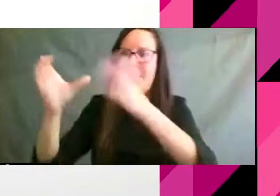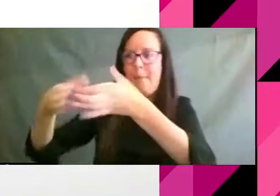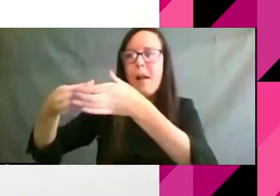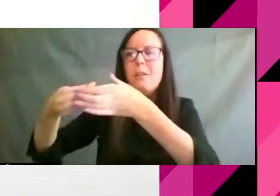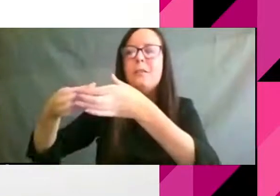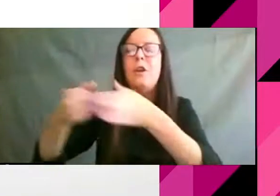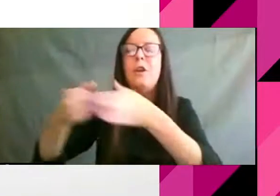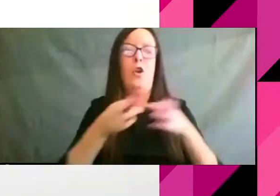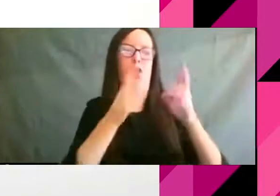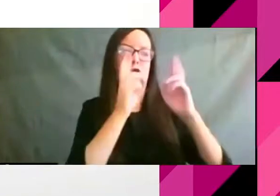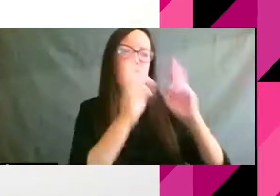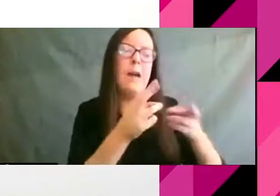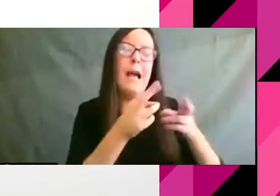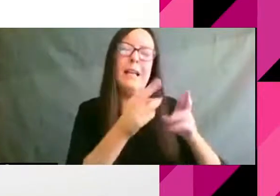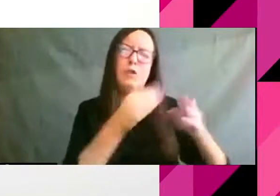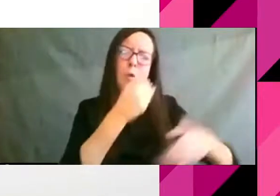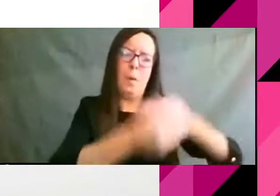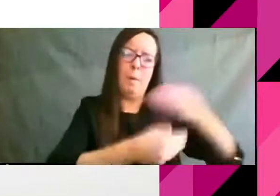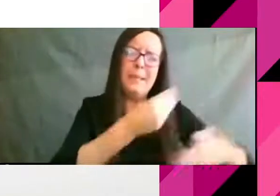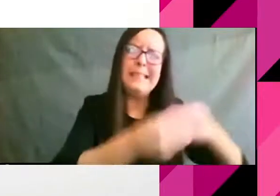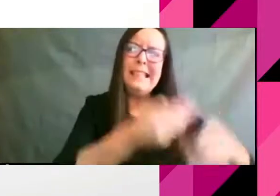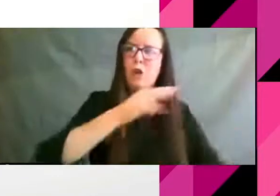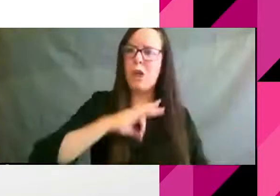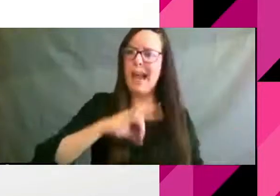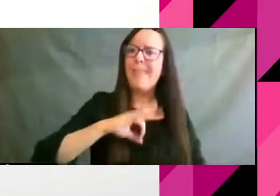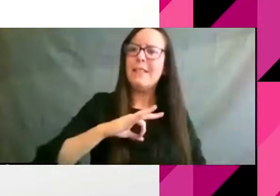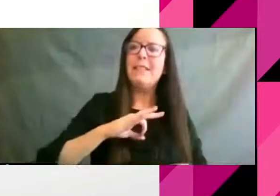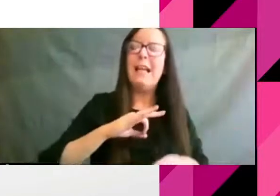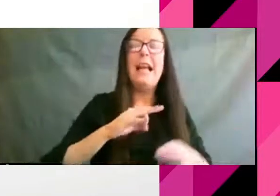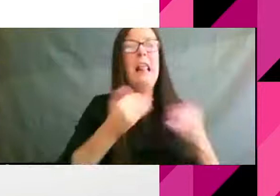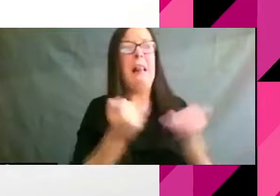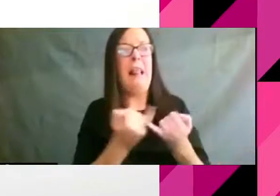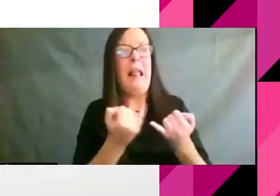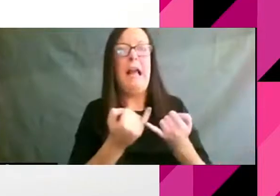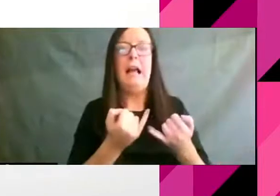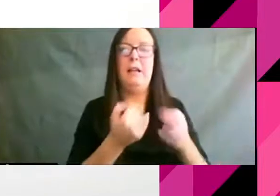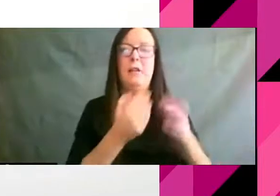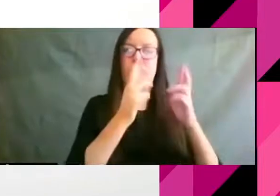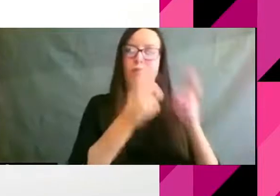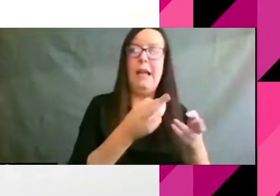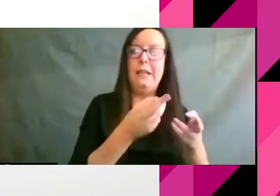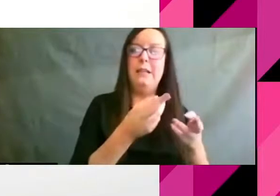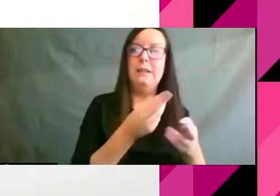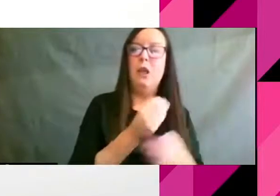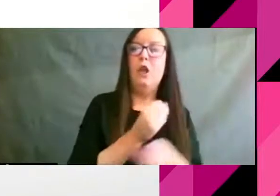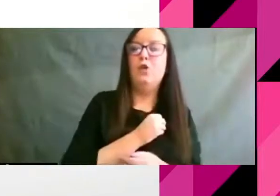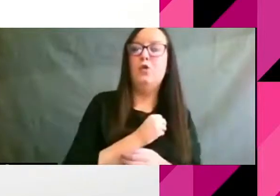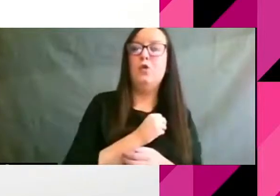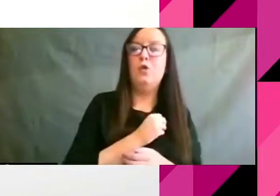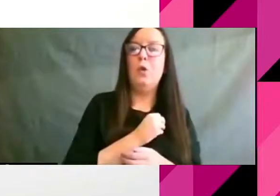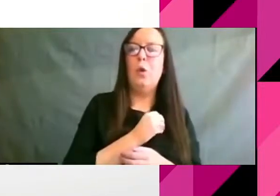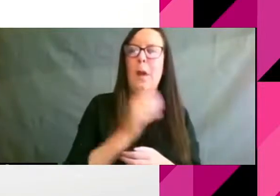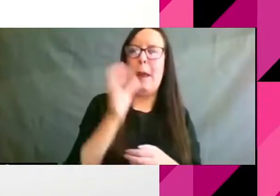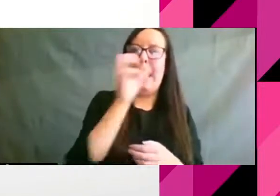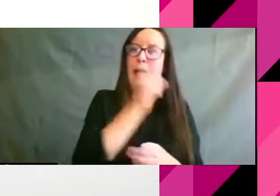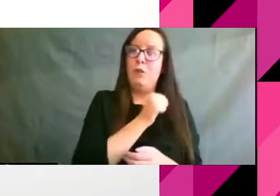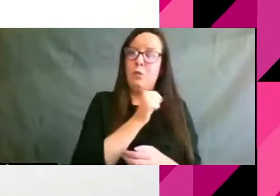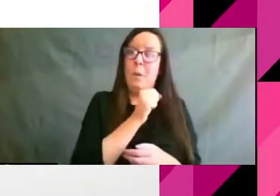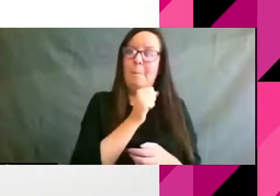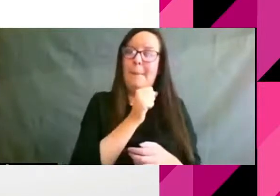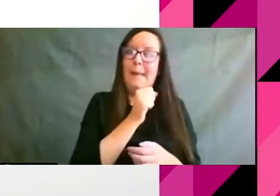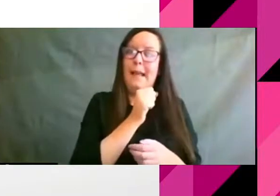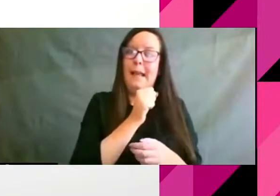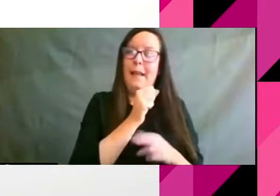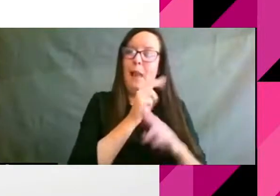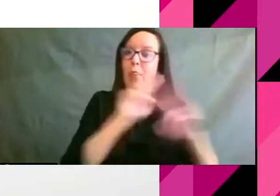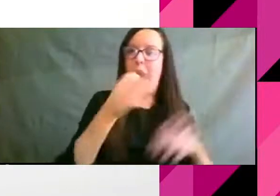remedy, as well as procedural guarantees, such as the right to a presumption of innocence. Even,